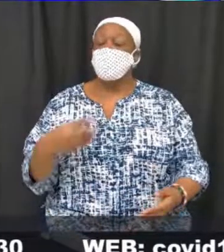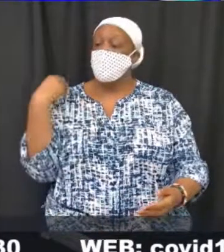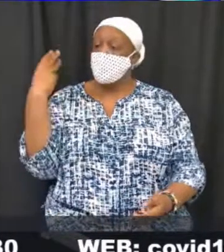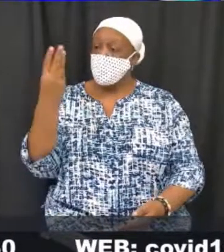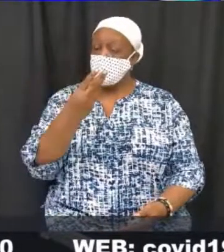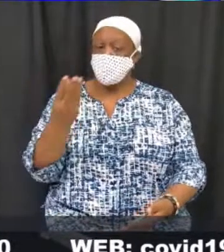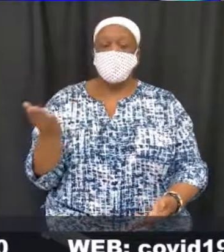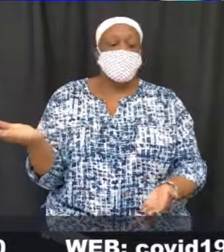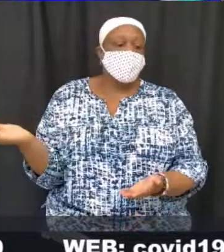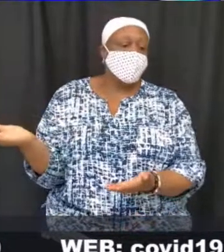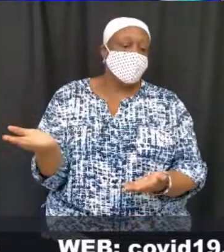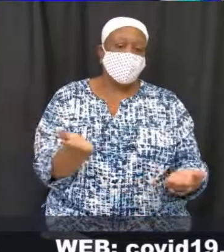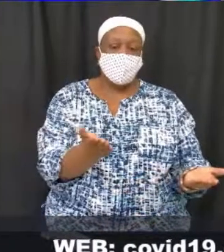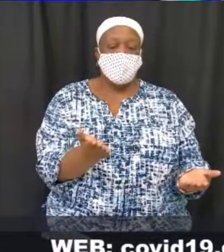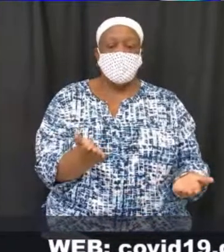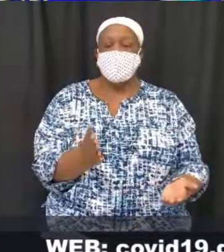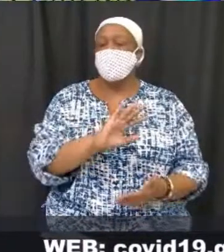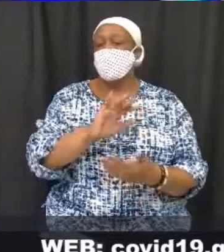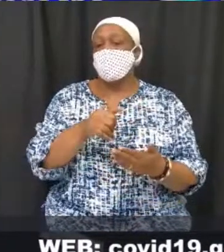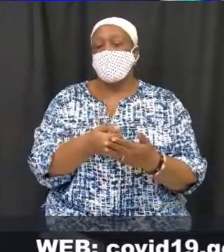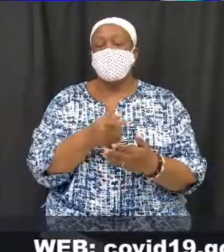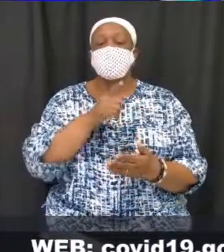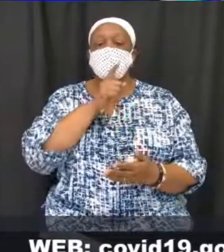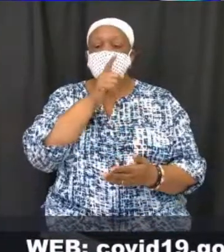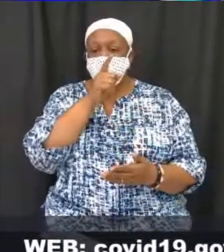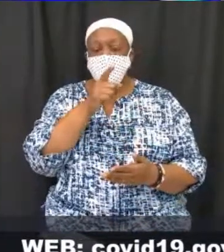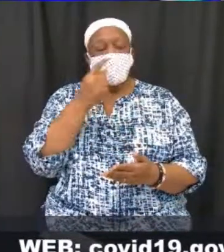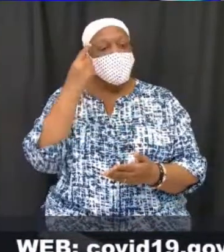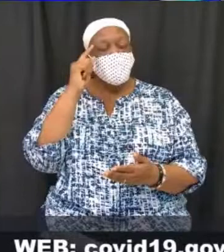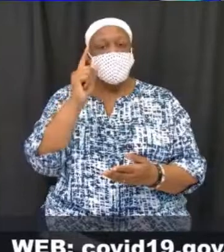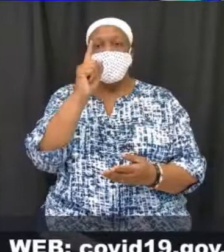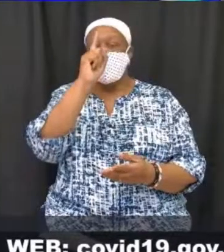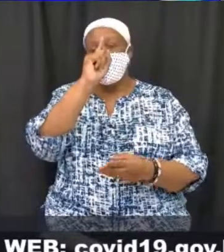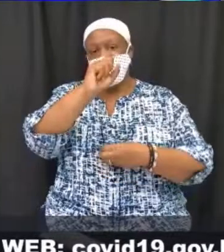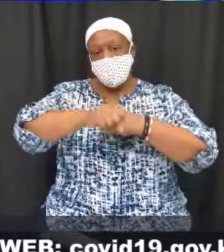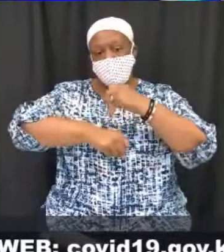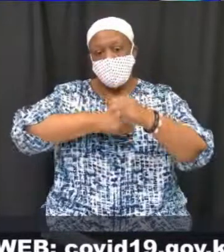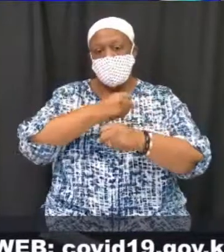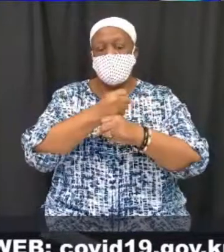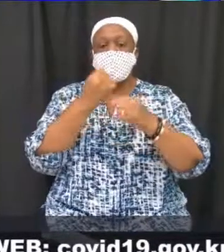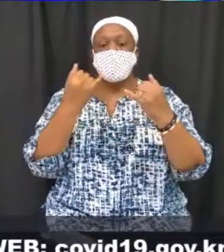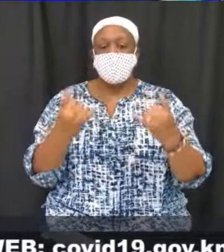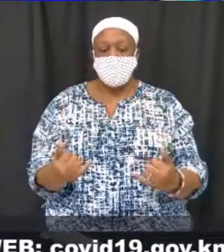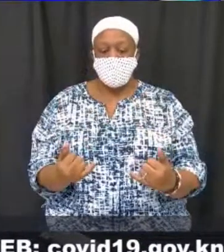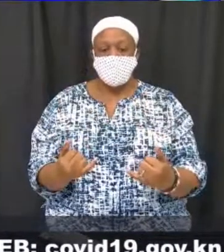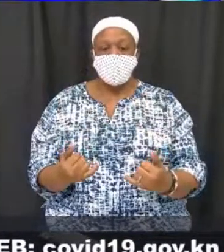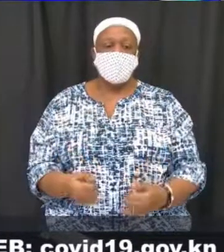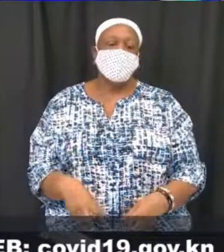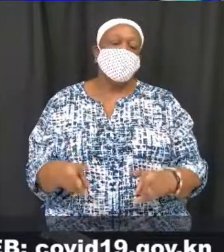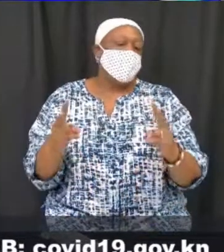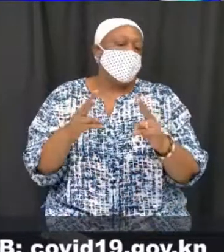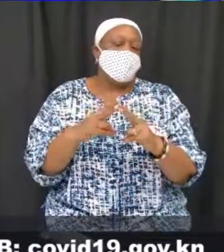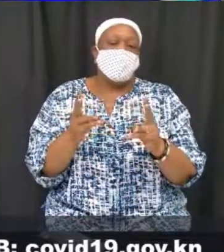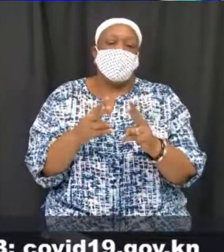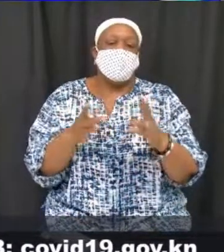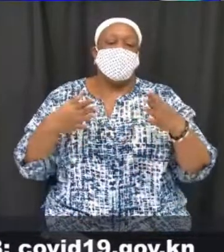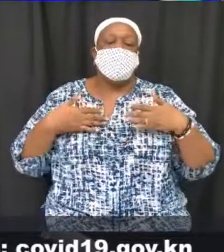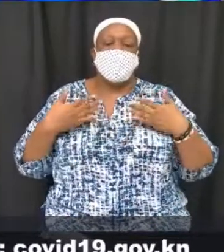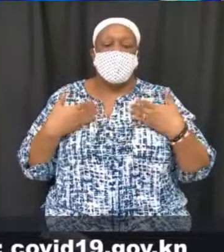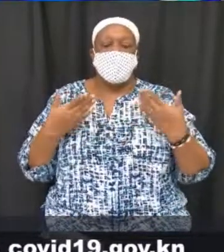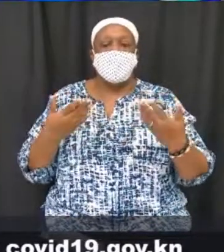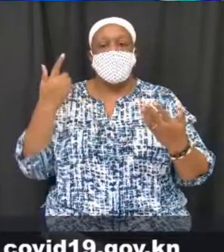evolving science of this pandemic for over a year now. I am very happy that the people of this blessed